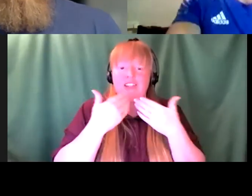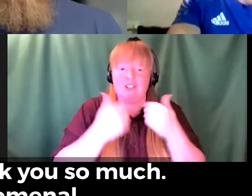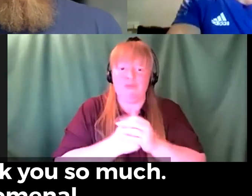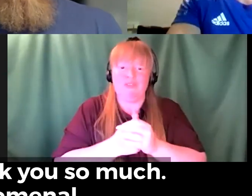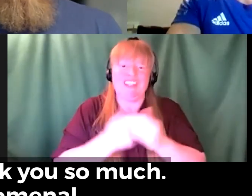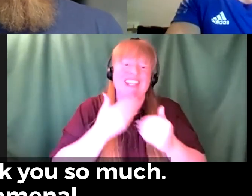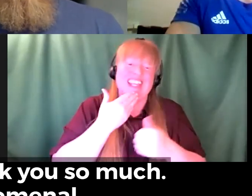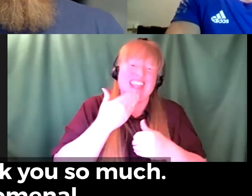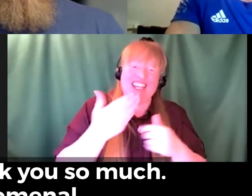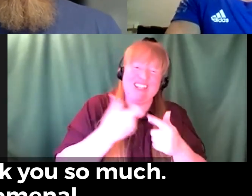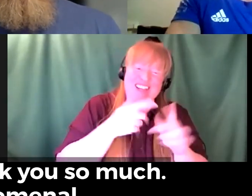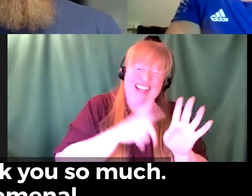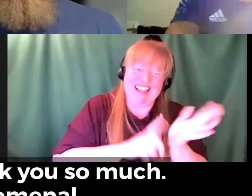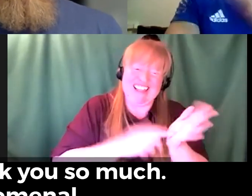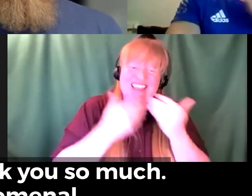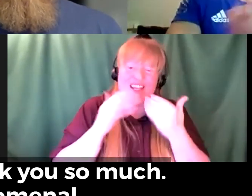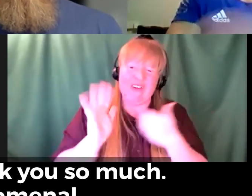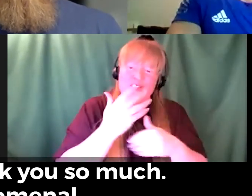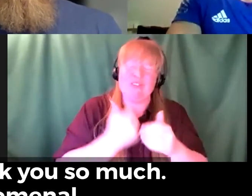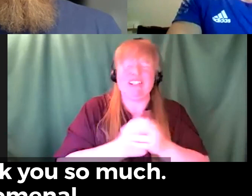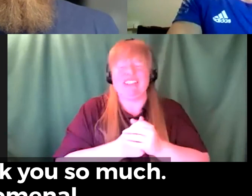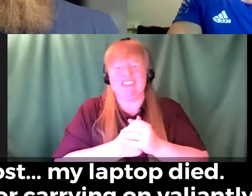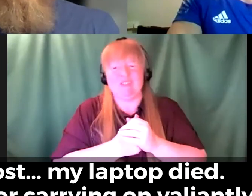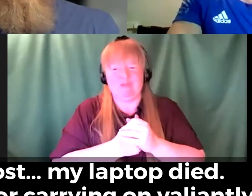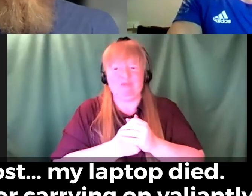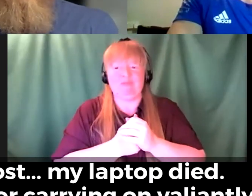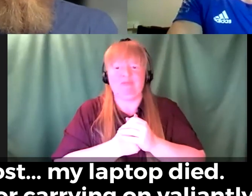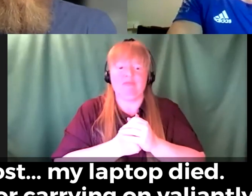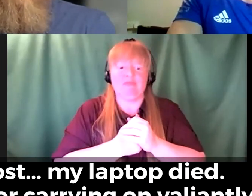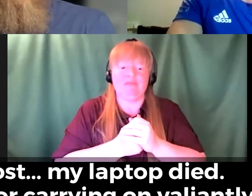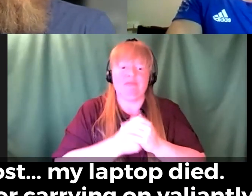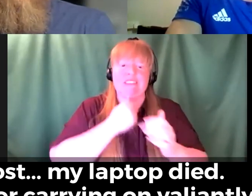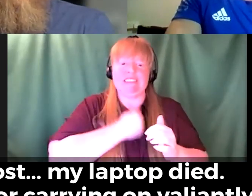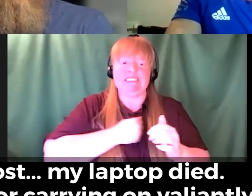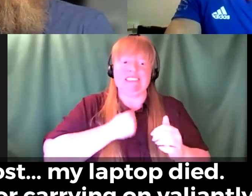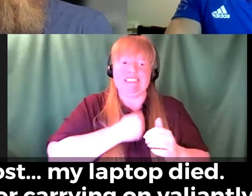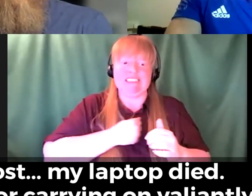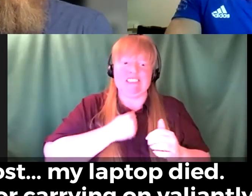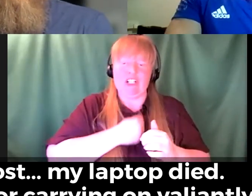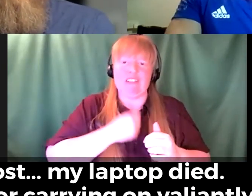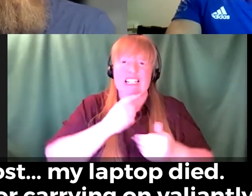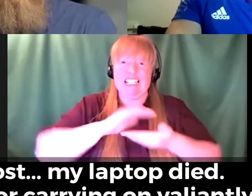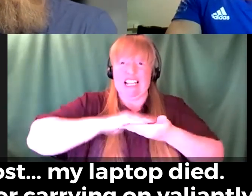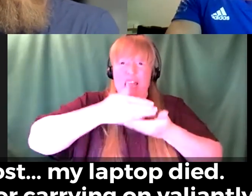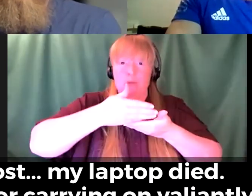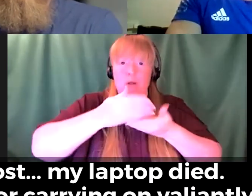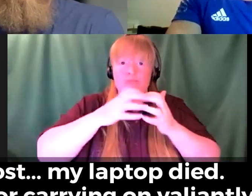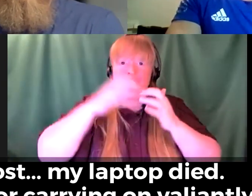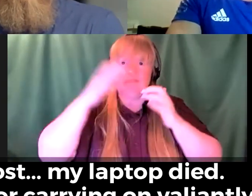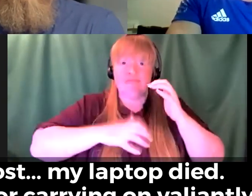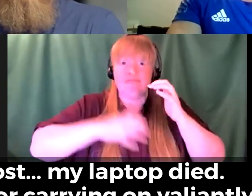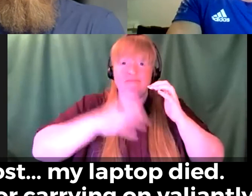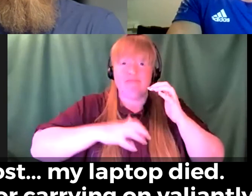Thank you so much. Thank you so much. Phenomenal. And I apologize, I lost my laptop died, but thank you, Christine,